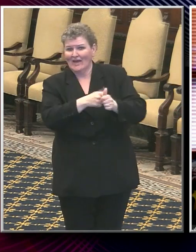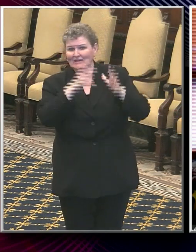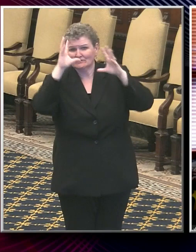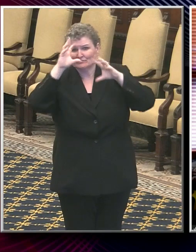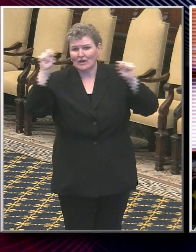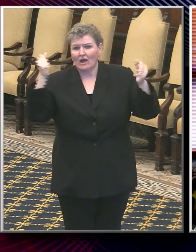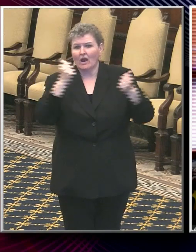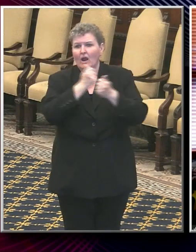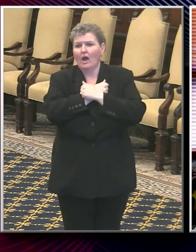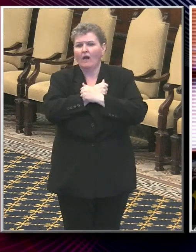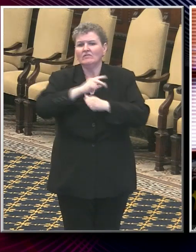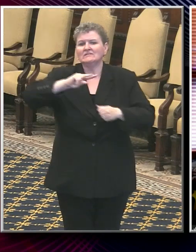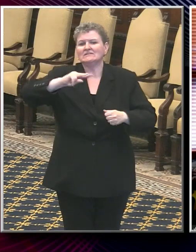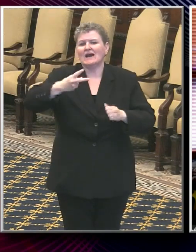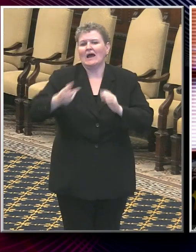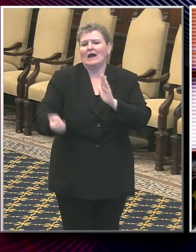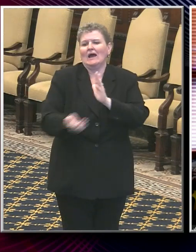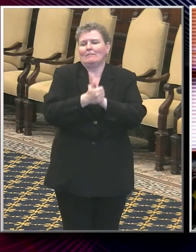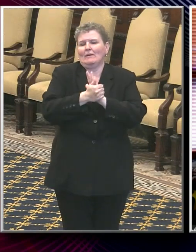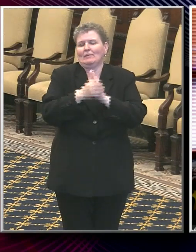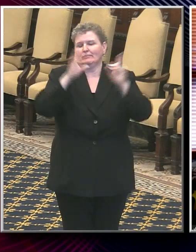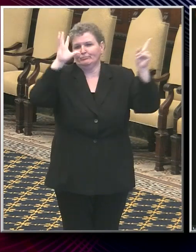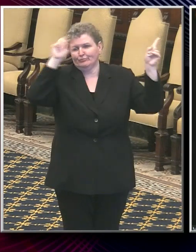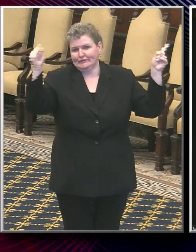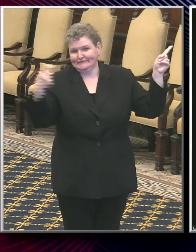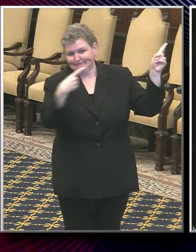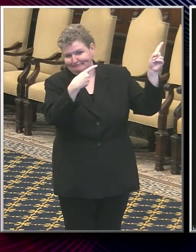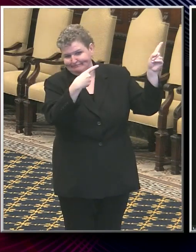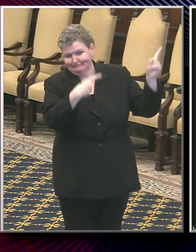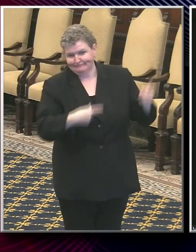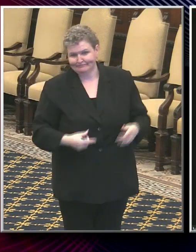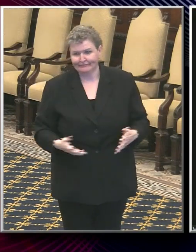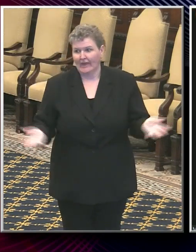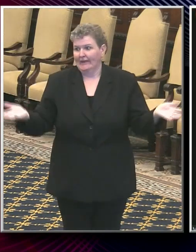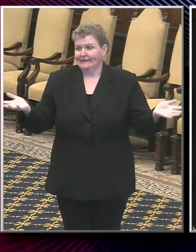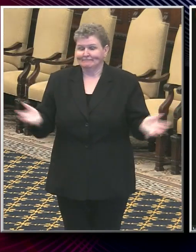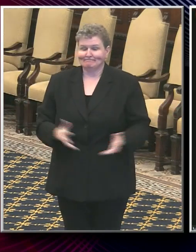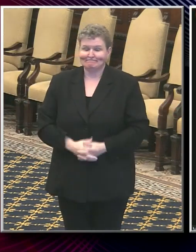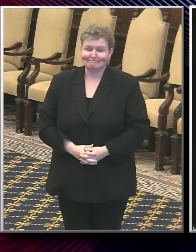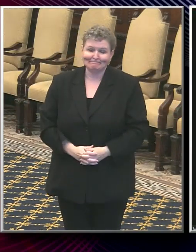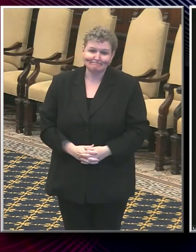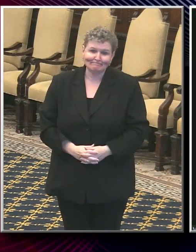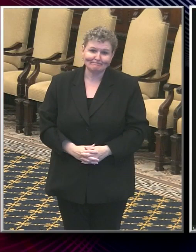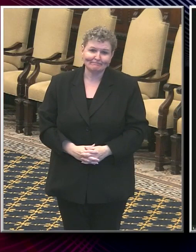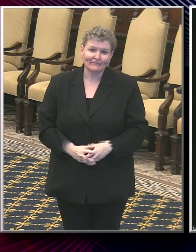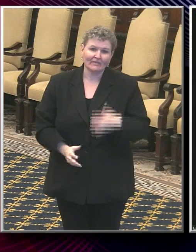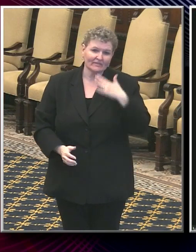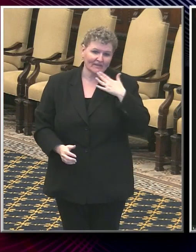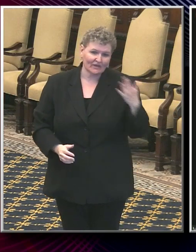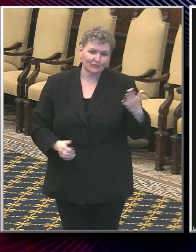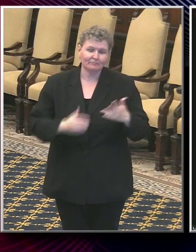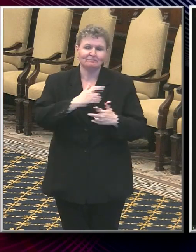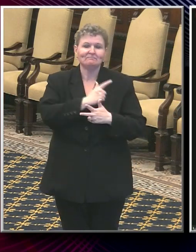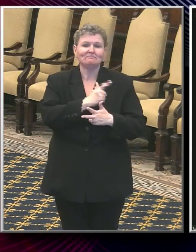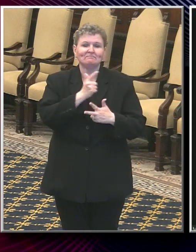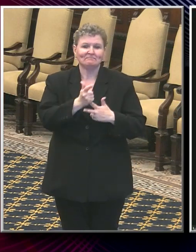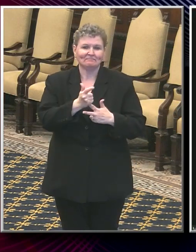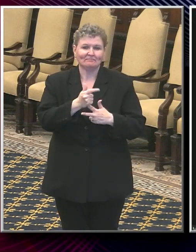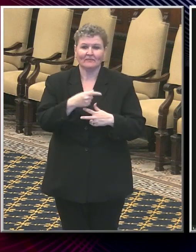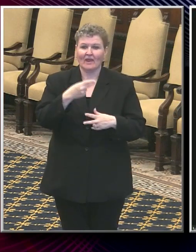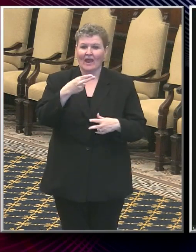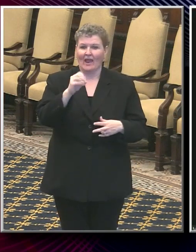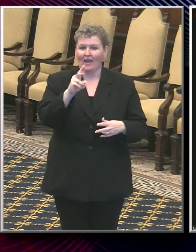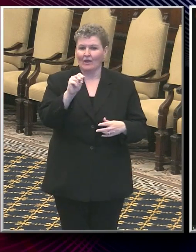Amendment very much. All right. Thank you, Thank you, sir. Thanks, Mitch. Now we go to Howard Monroe